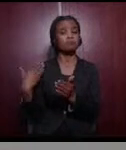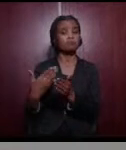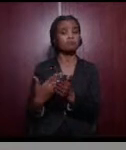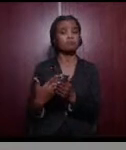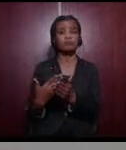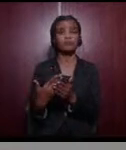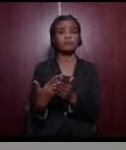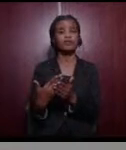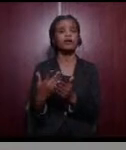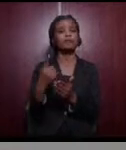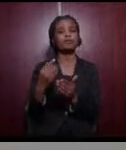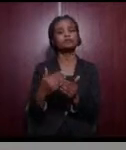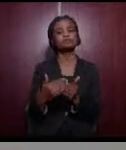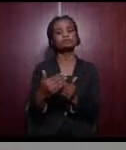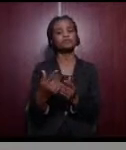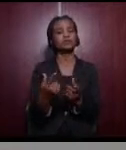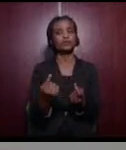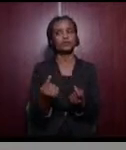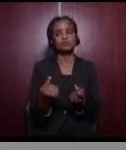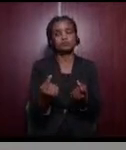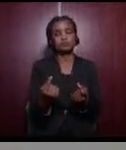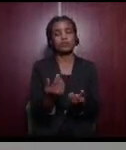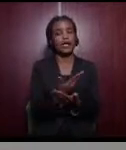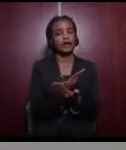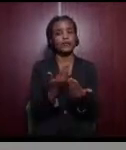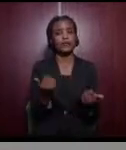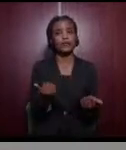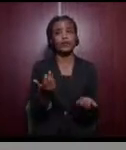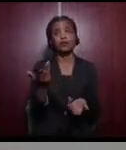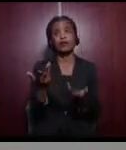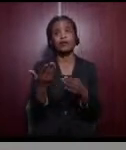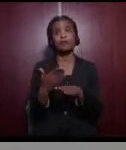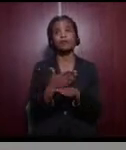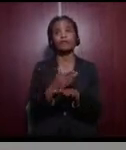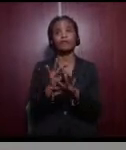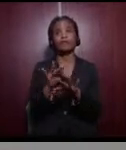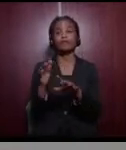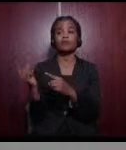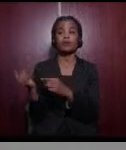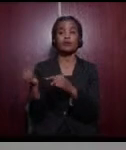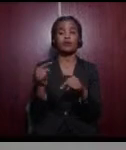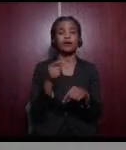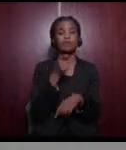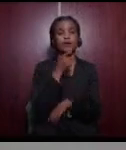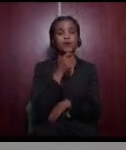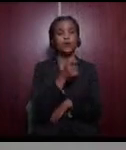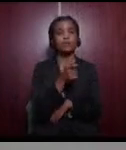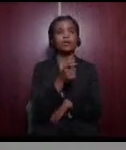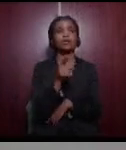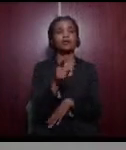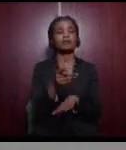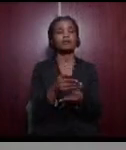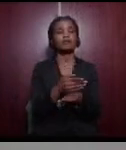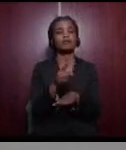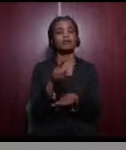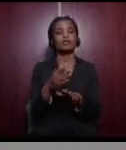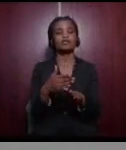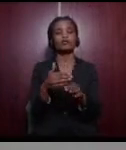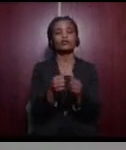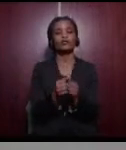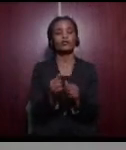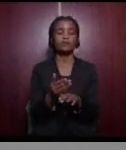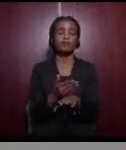before people can come and comment on the bill, you should have maybe give them a workshop before.